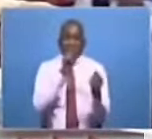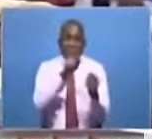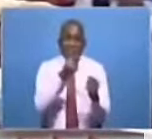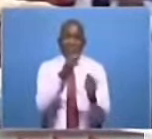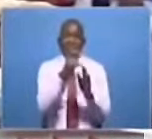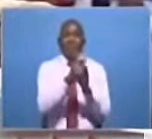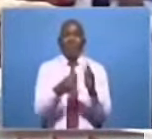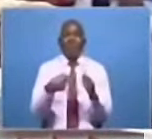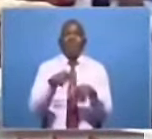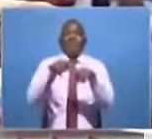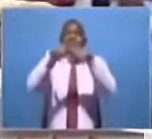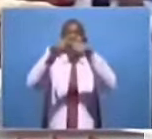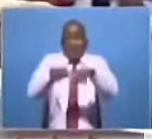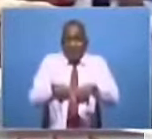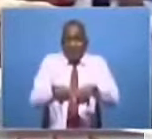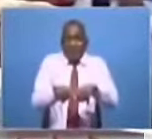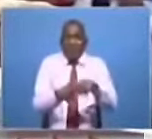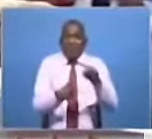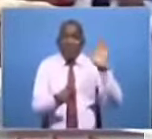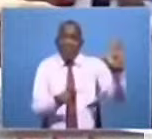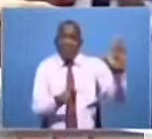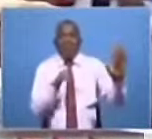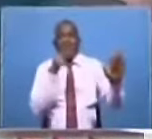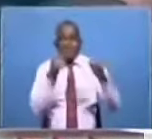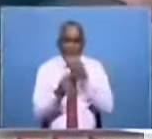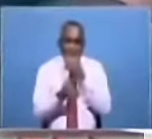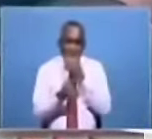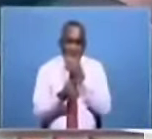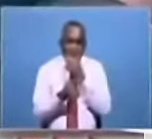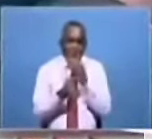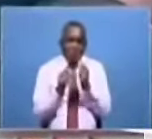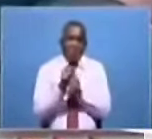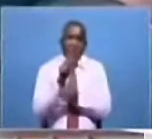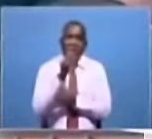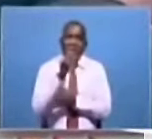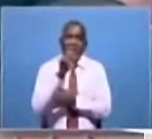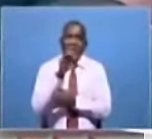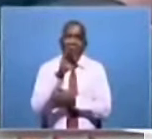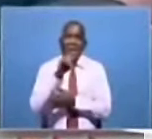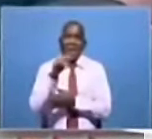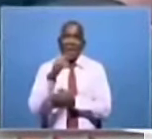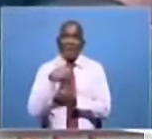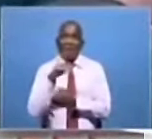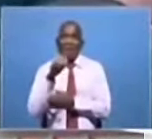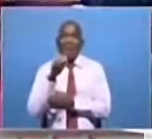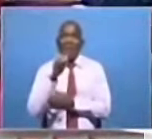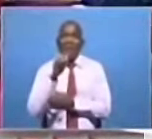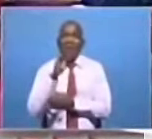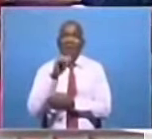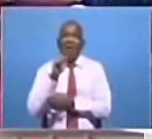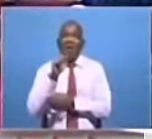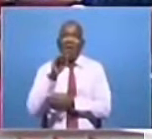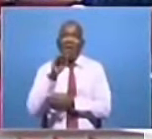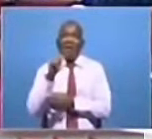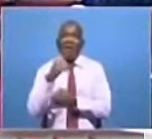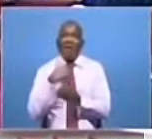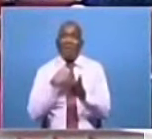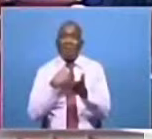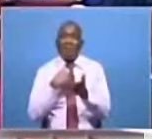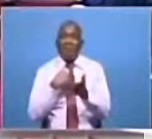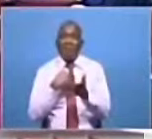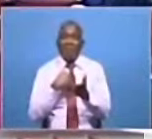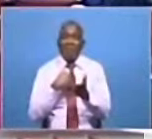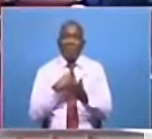law, whether they had been relying, because they're saying that it's a matter of fact. It's a matter of fact. That's fact. No. It's not.